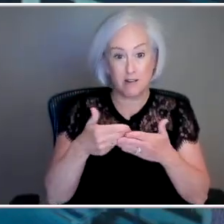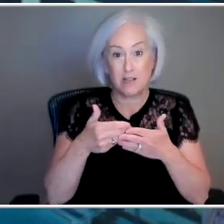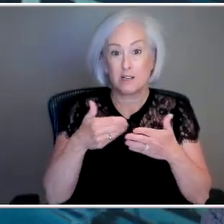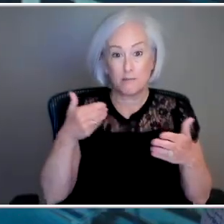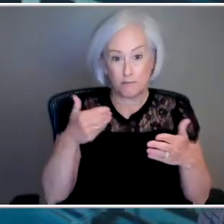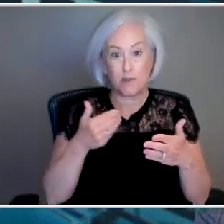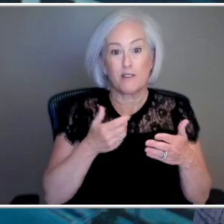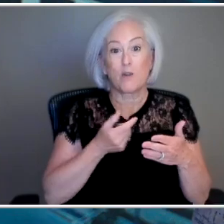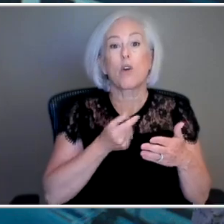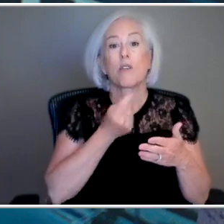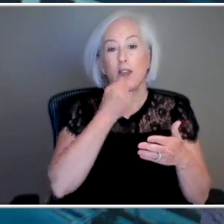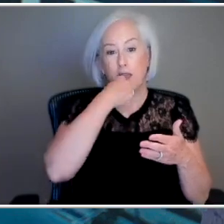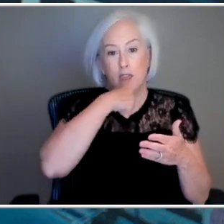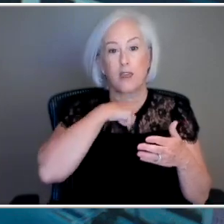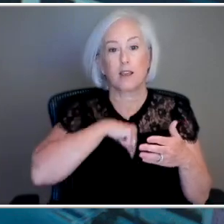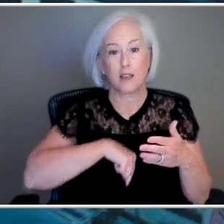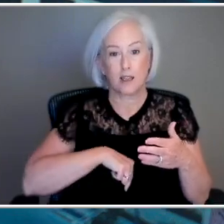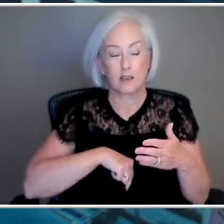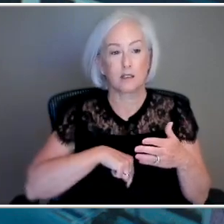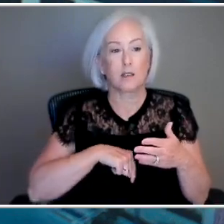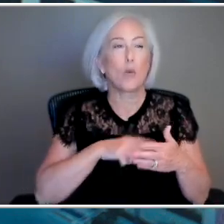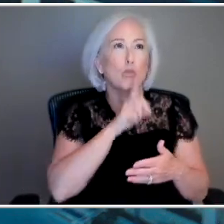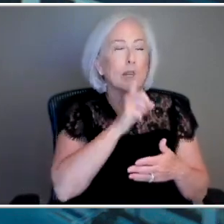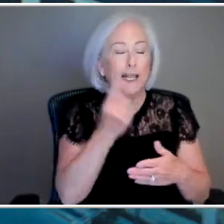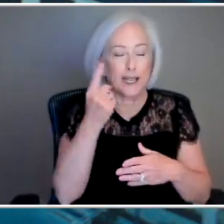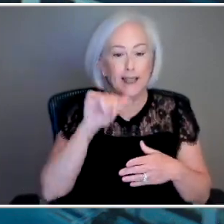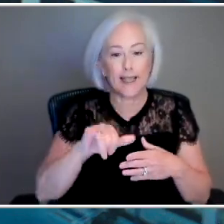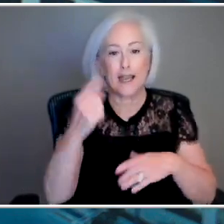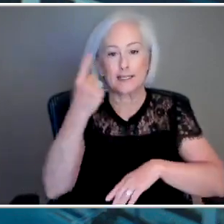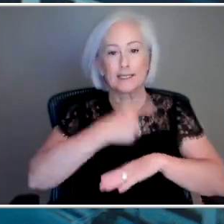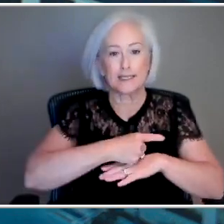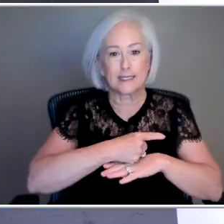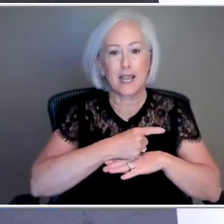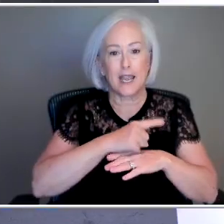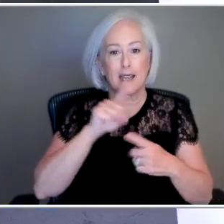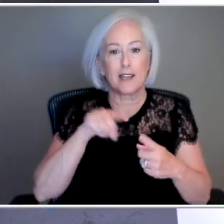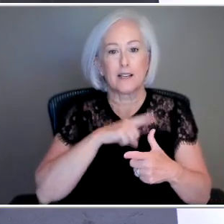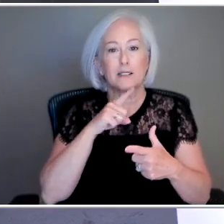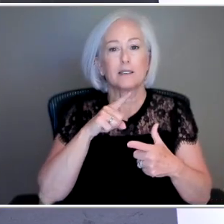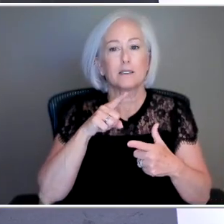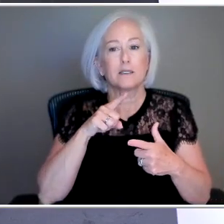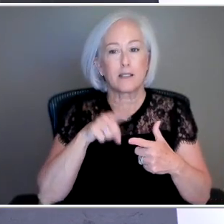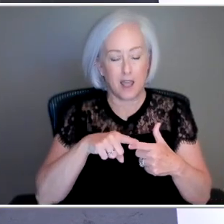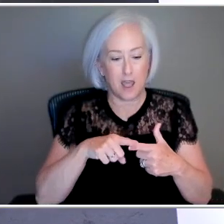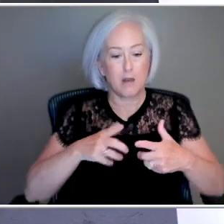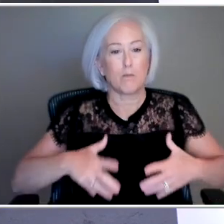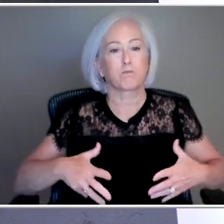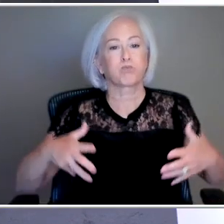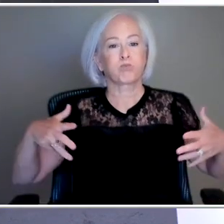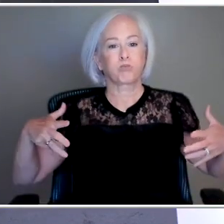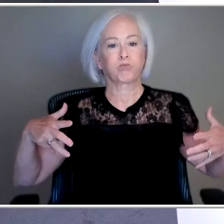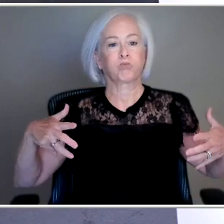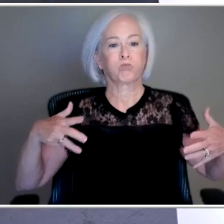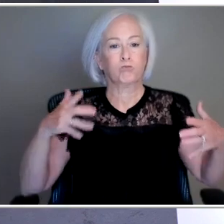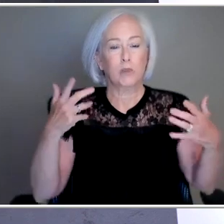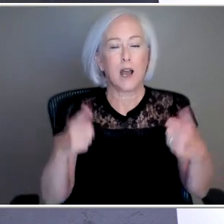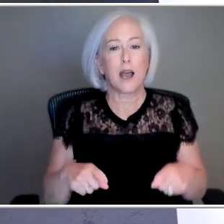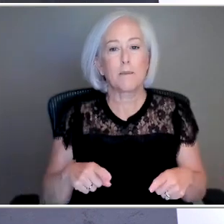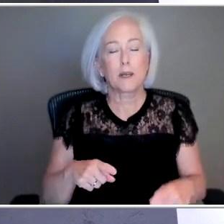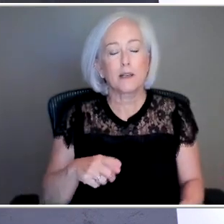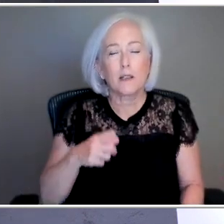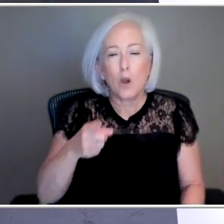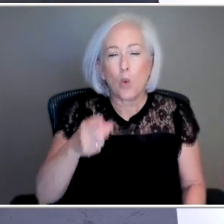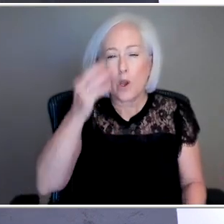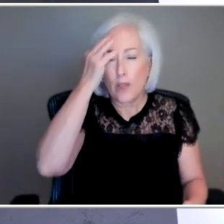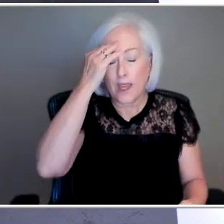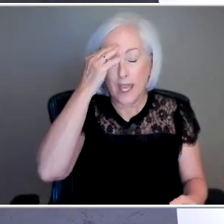that day that he had gotten intubated, that's when that happened. And as a mother, what's going through your mind, if you can remember that time? I know it's